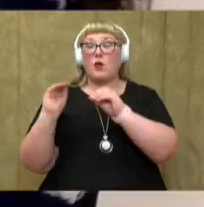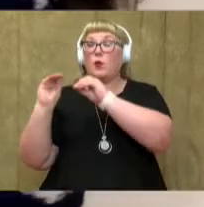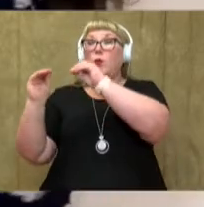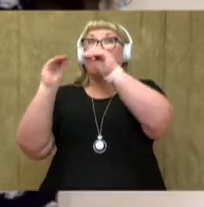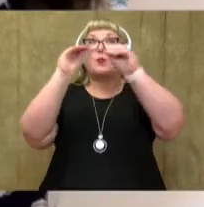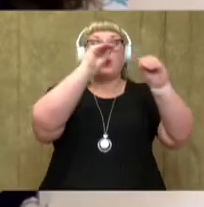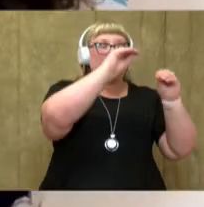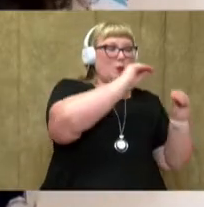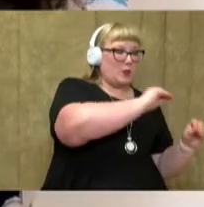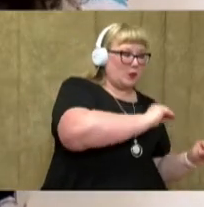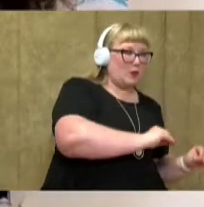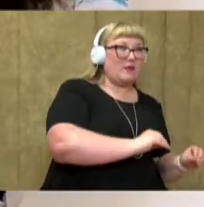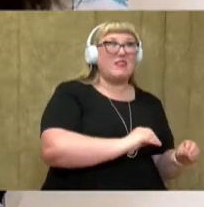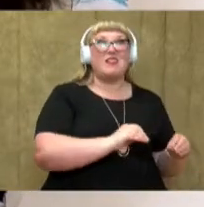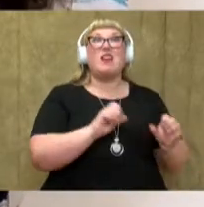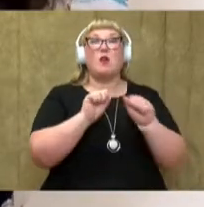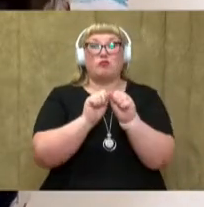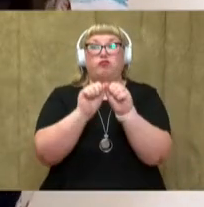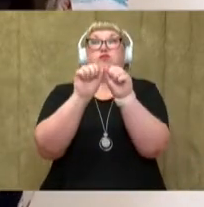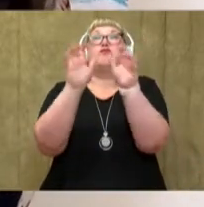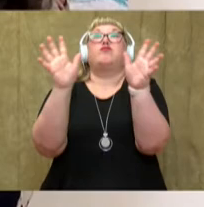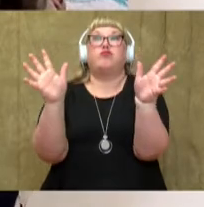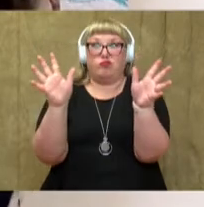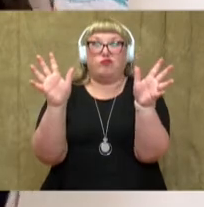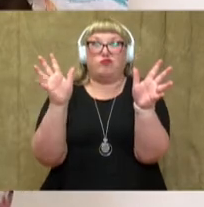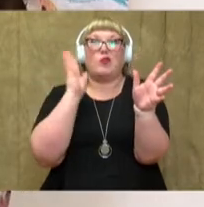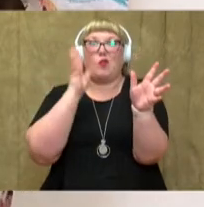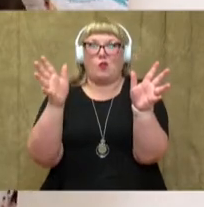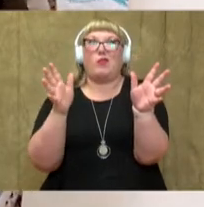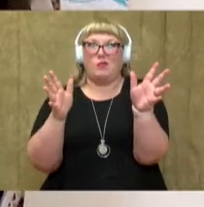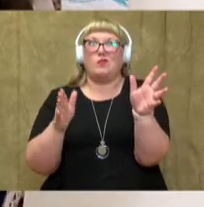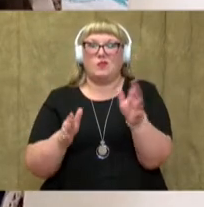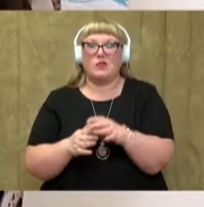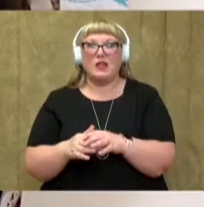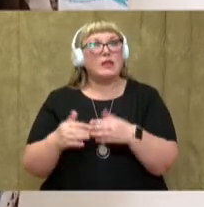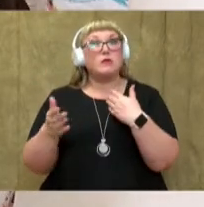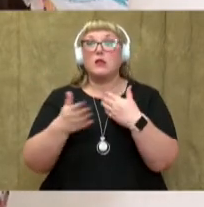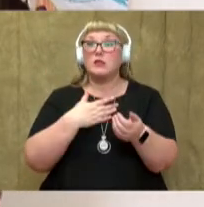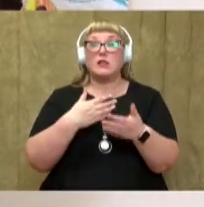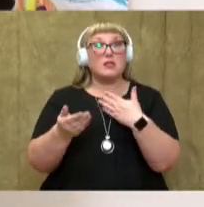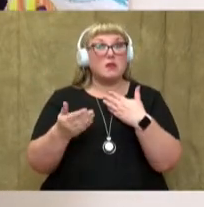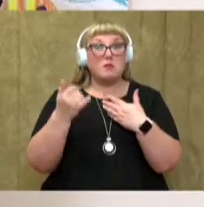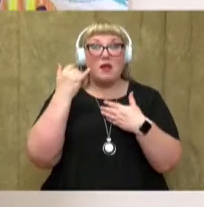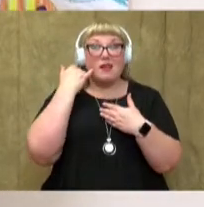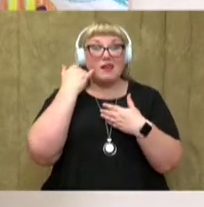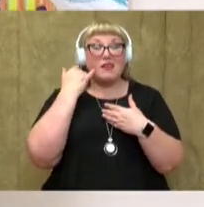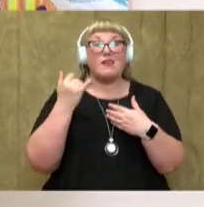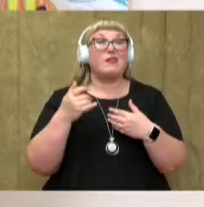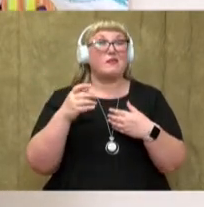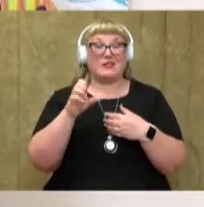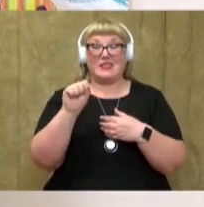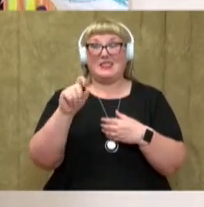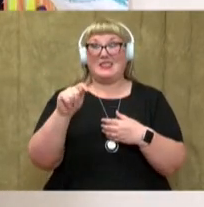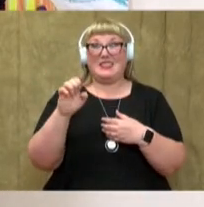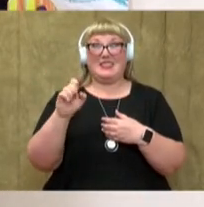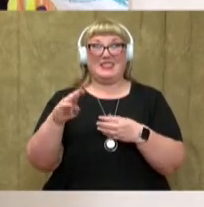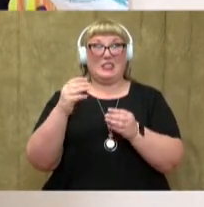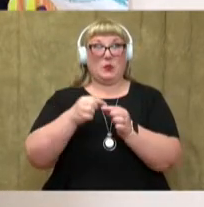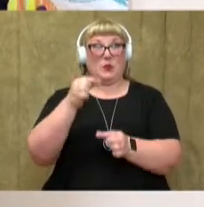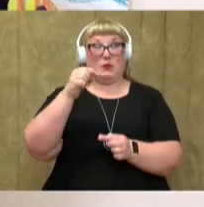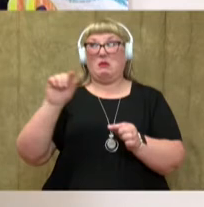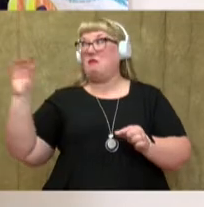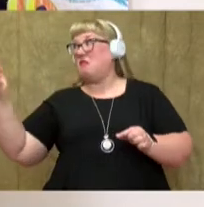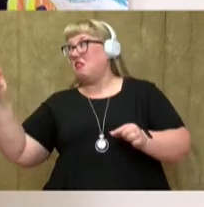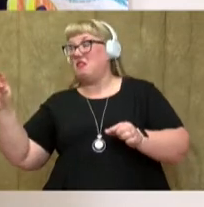flowers, it gets really big at the top. So it doesn't matter if my stem goes over there. I'm gonna start putting them